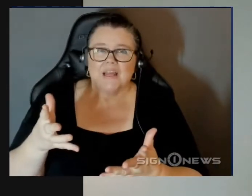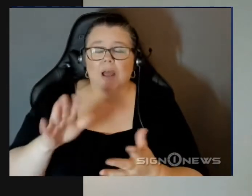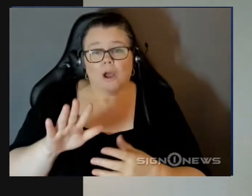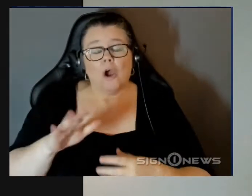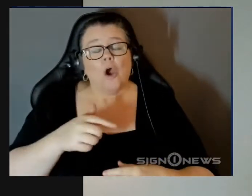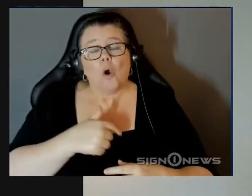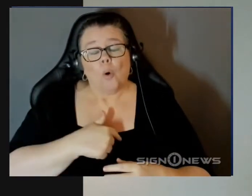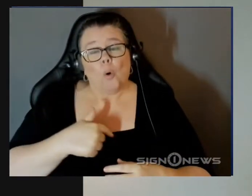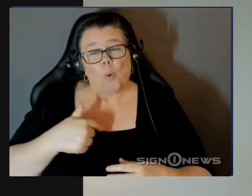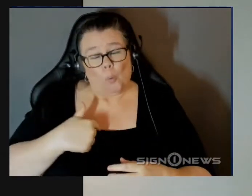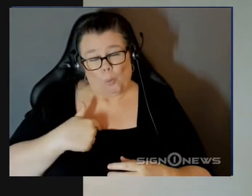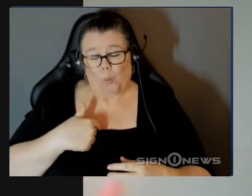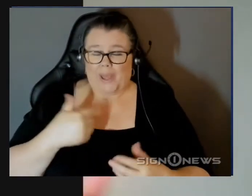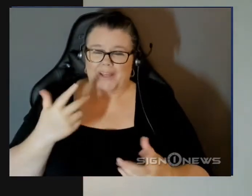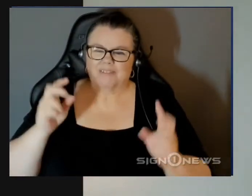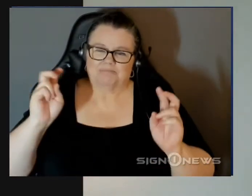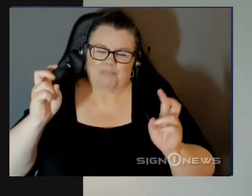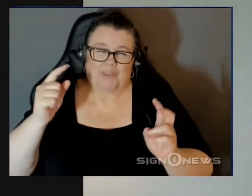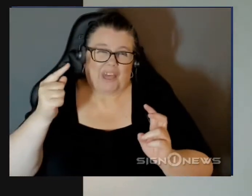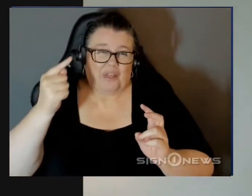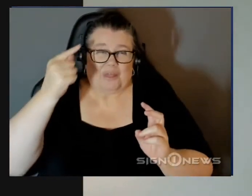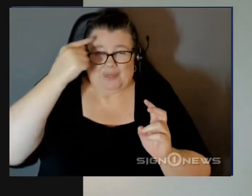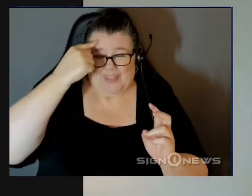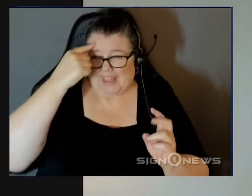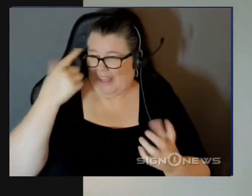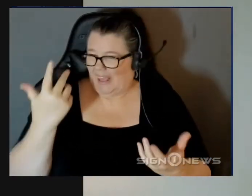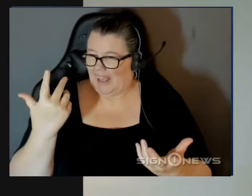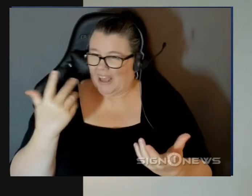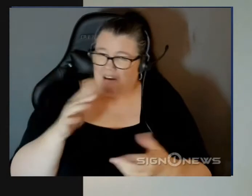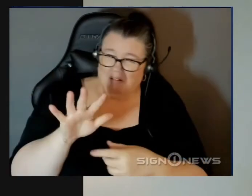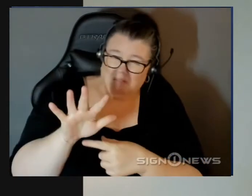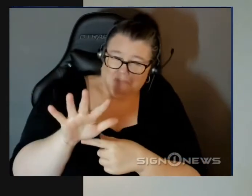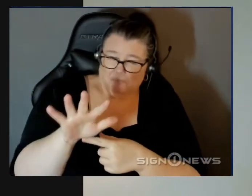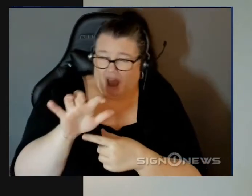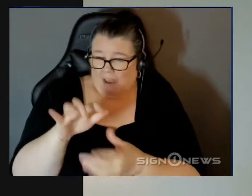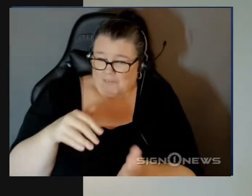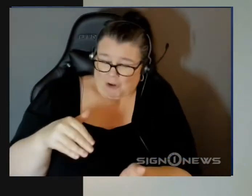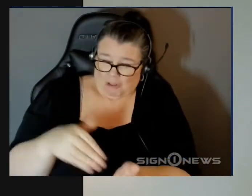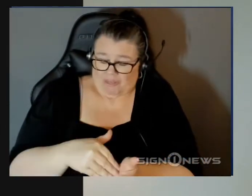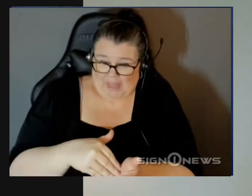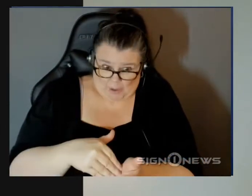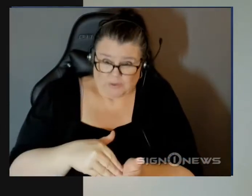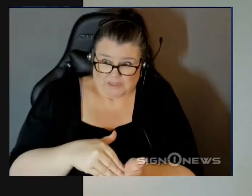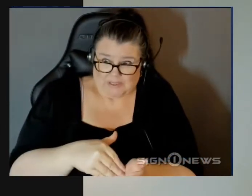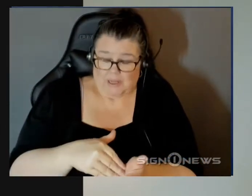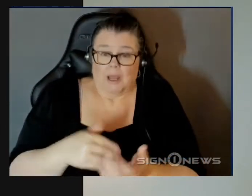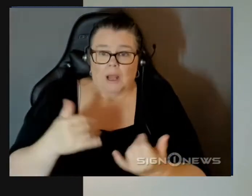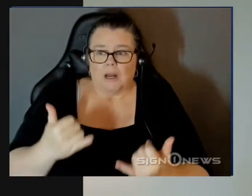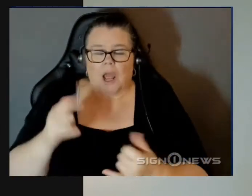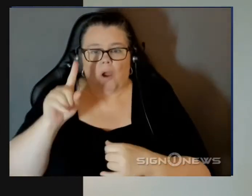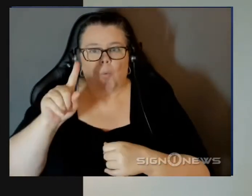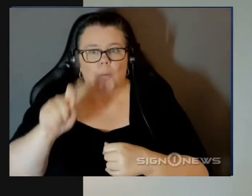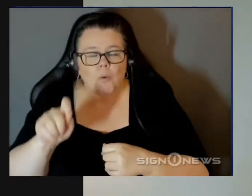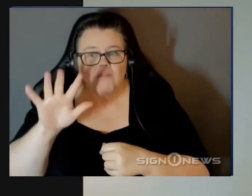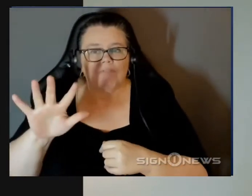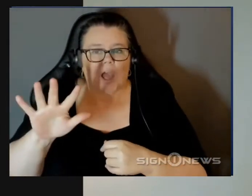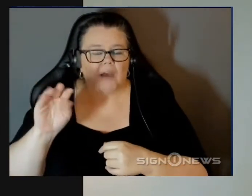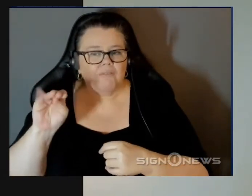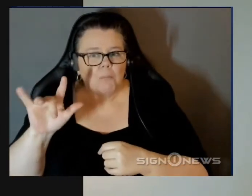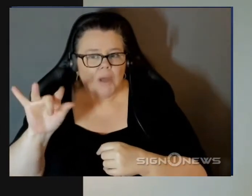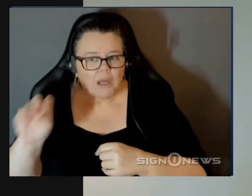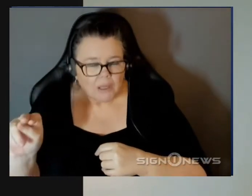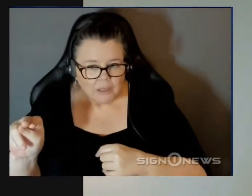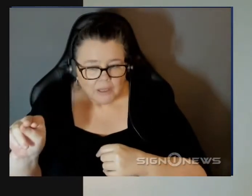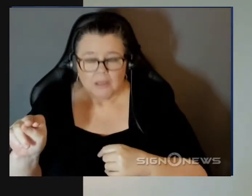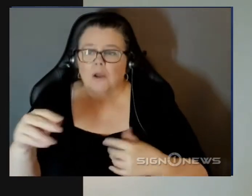about 500,000, so we're up to like 1.5 million, right? So, and that number continues to grow. But within that